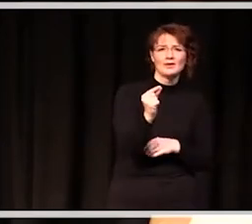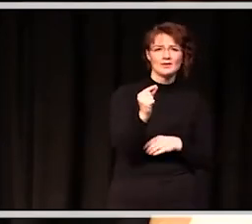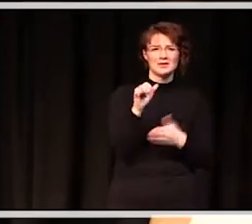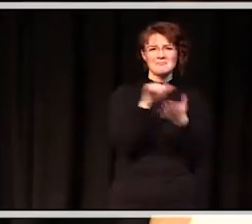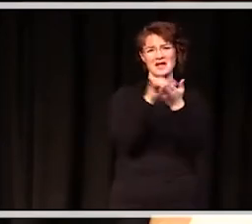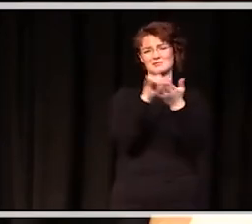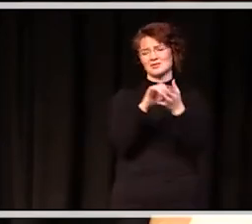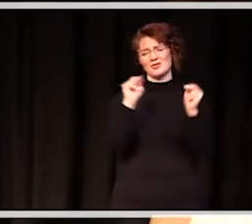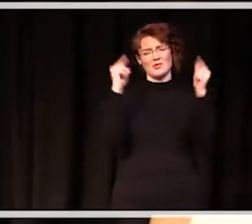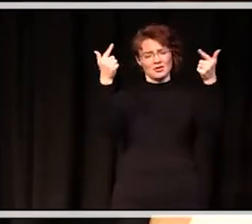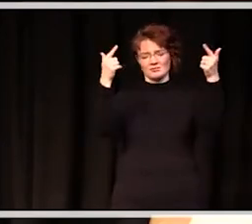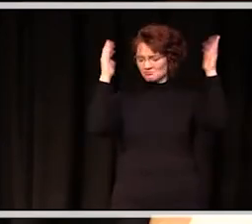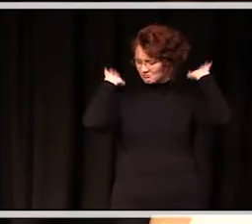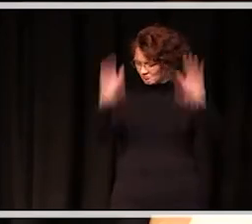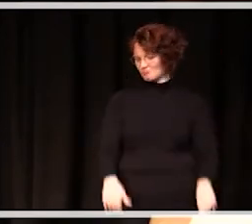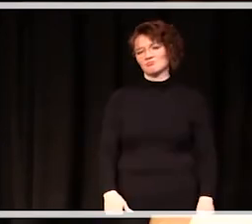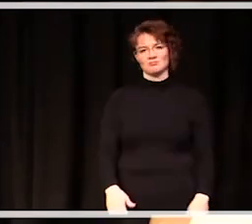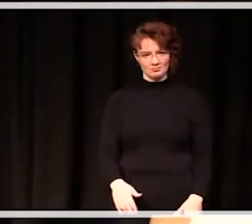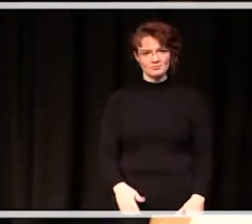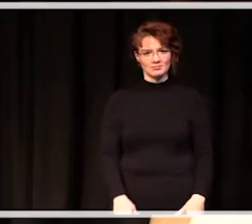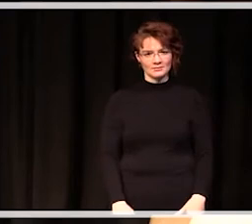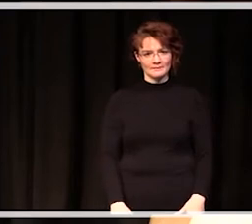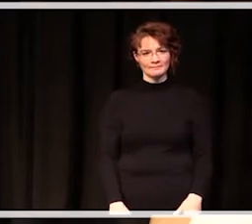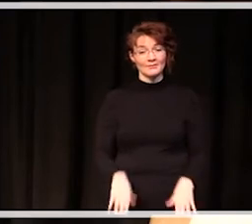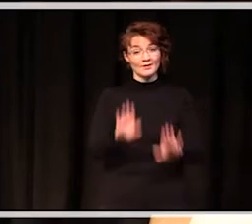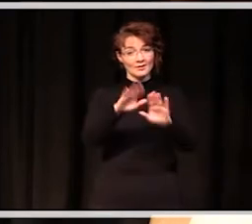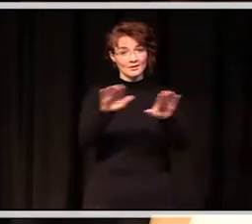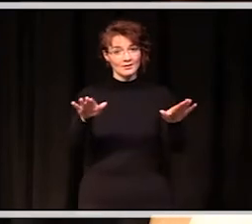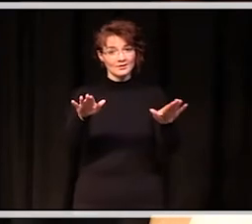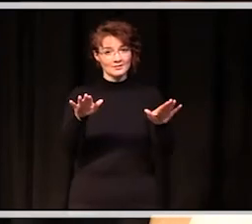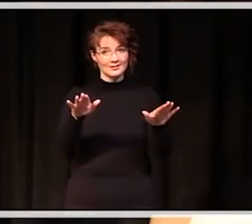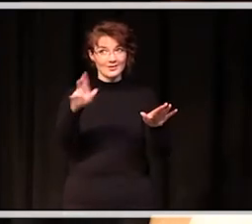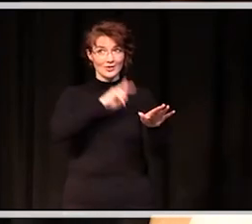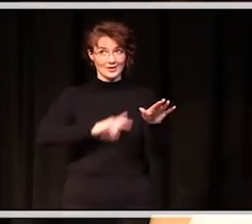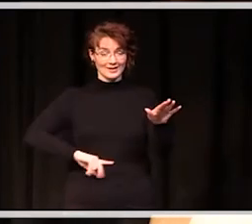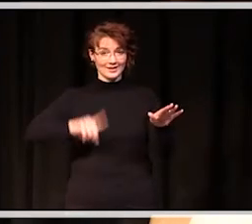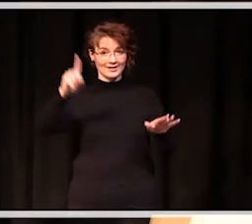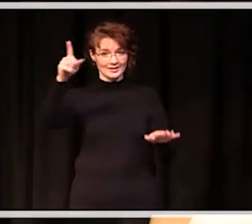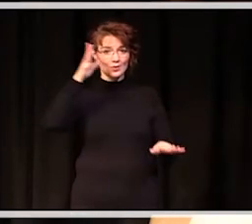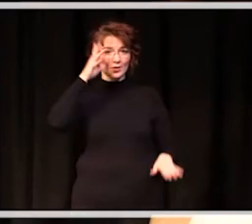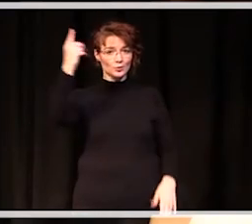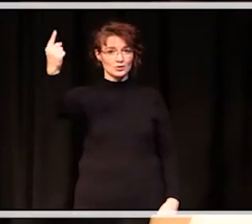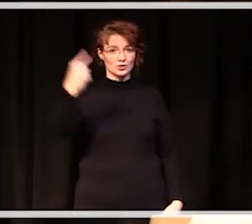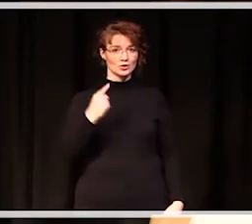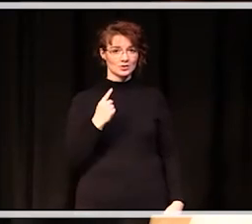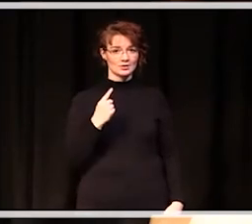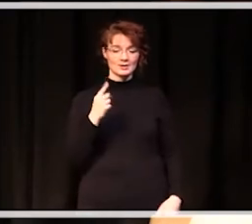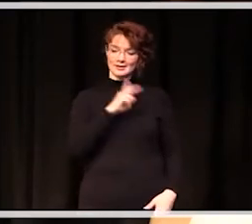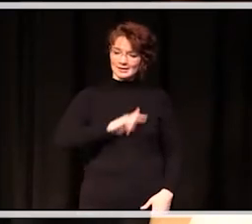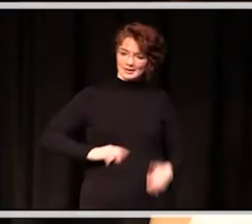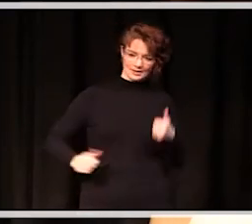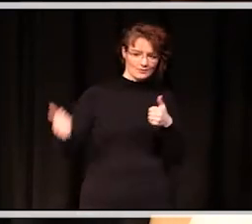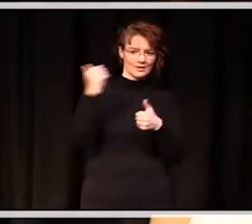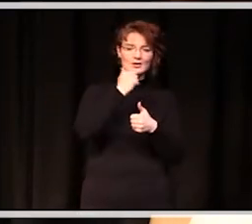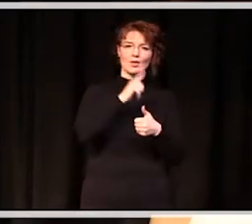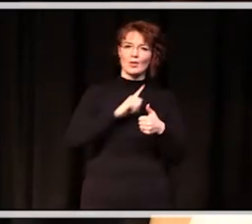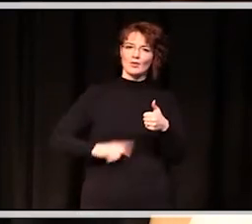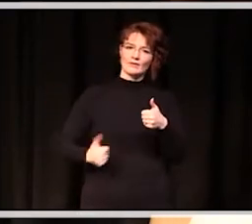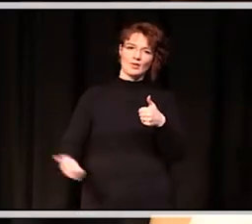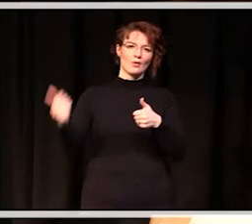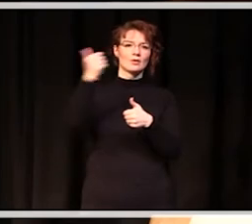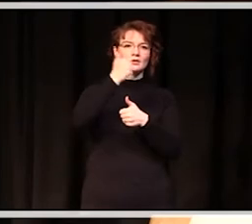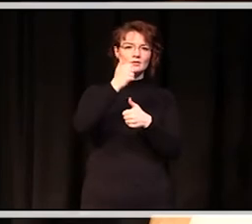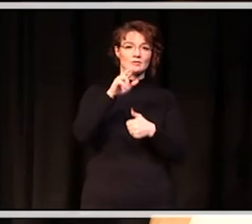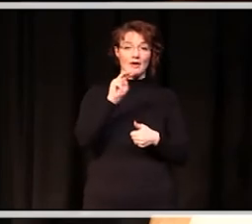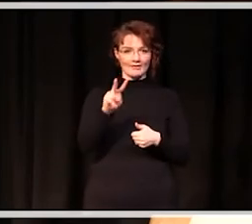Friends, can I tell you this? There is a king who is returning. The King of Kings and Lord of Lords is coming back. Revelation chapter